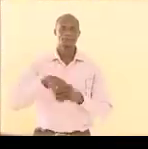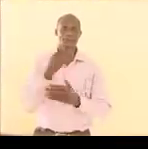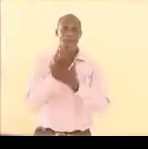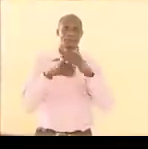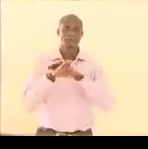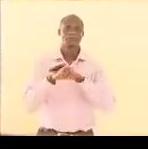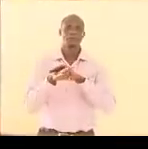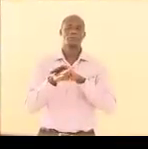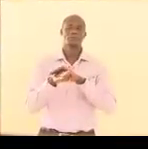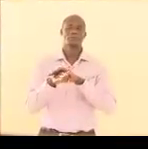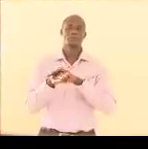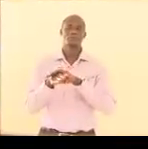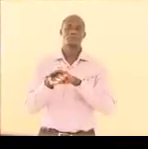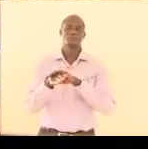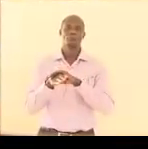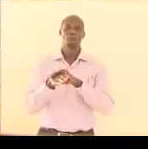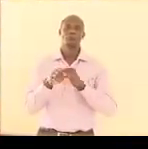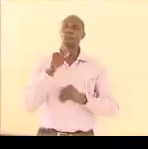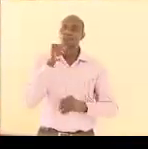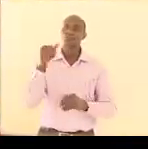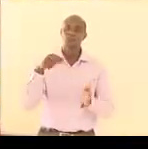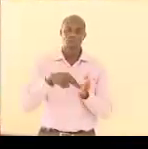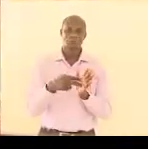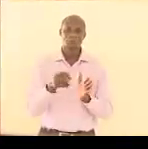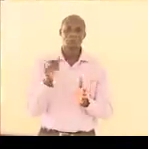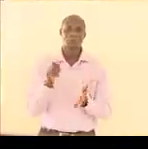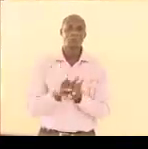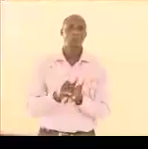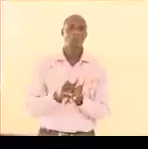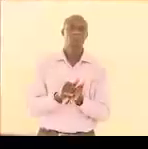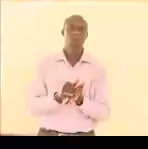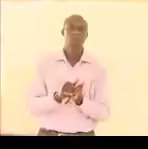by living in heaven. It does not mean that